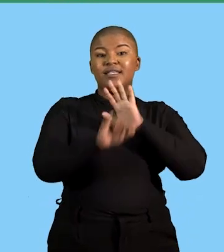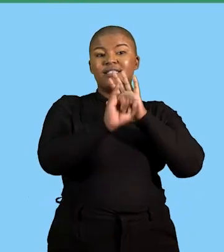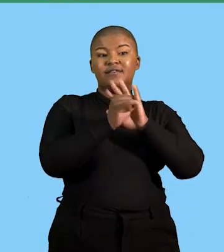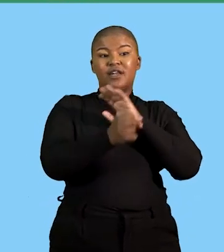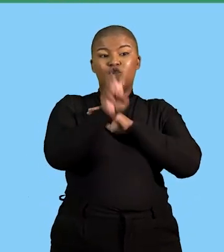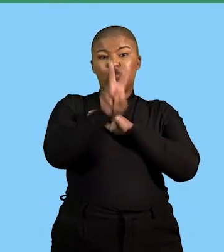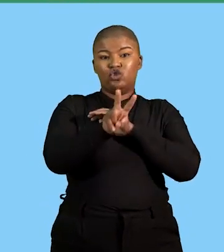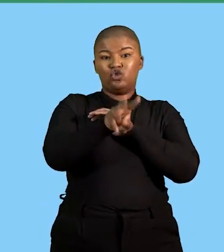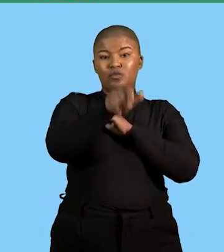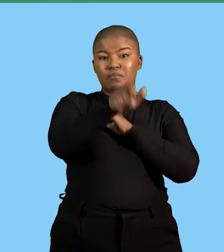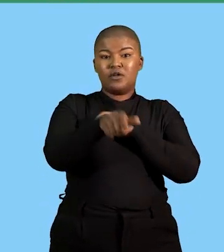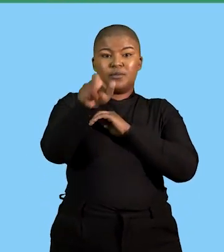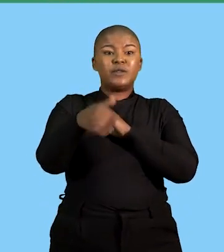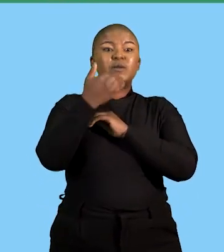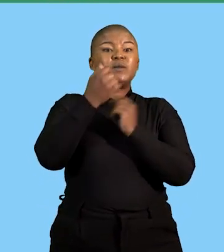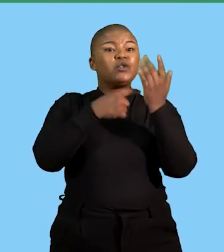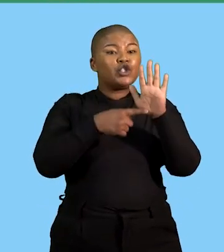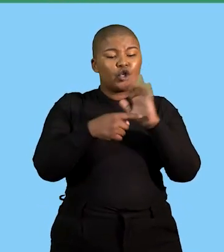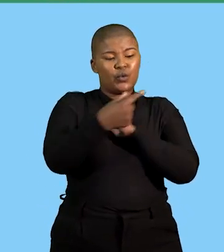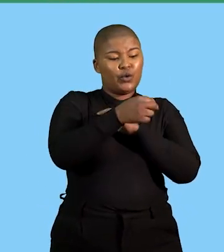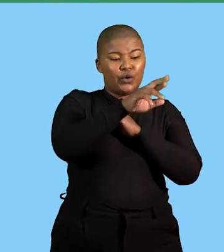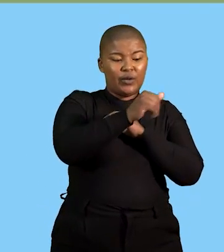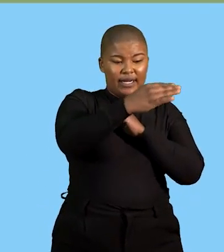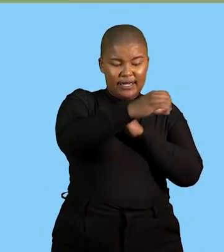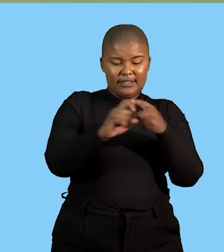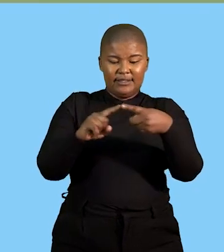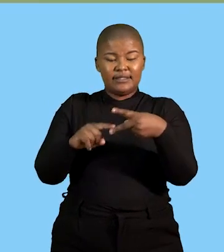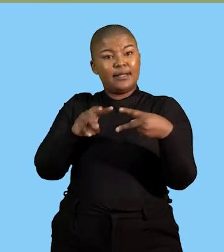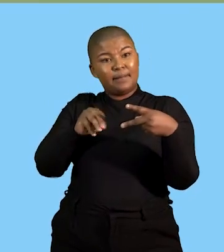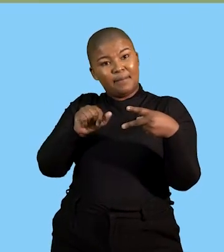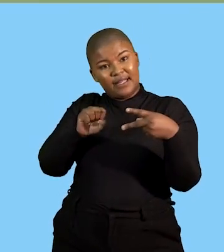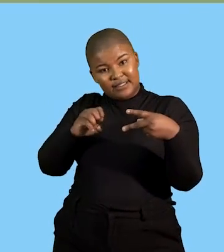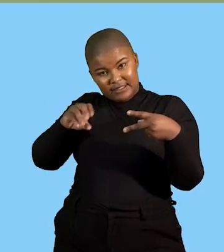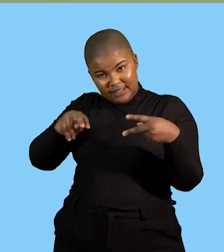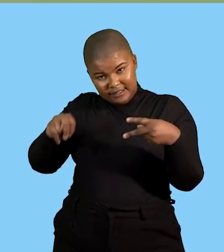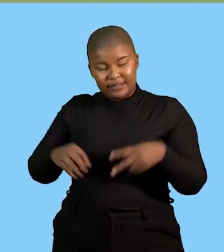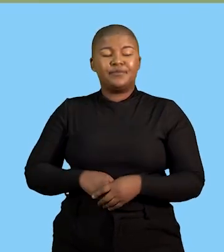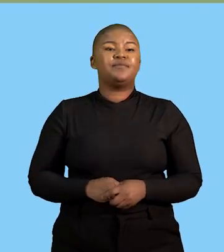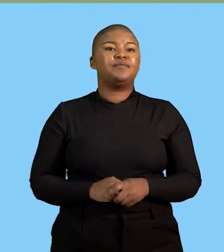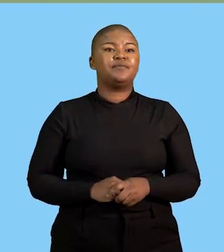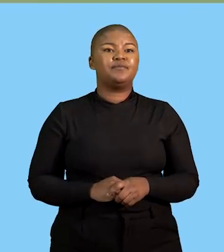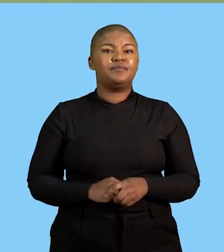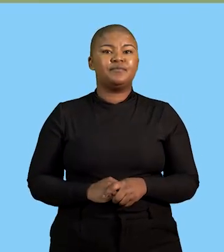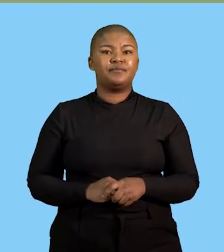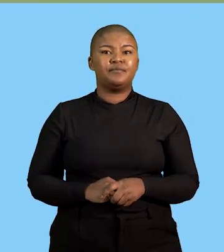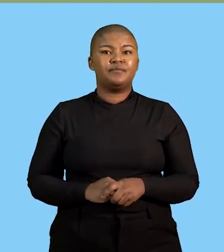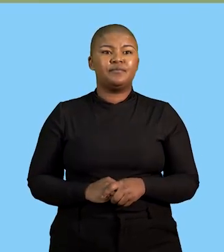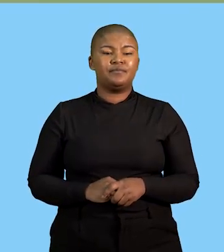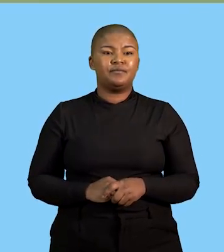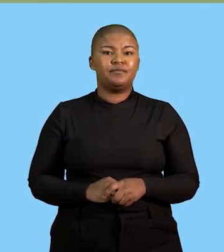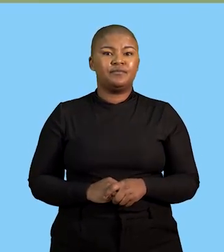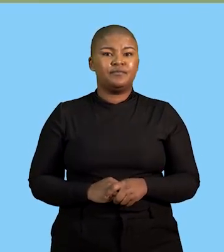two types of personalities displayed by Grace and Mason. Let us try to answer that one. Now,